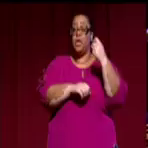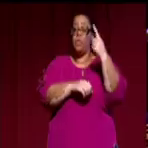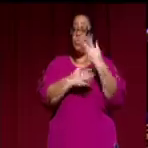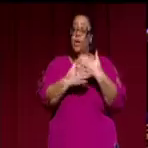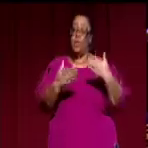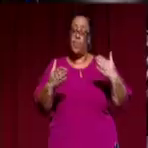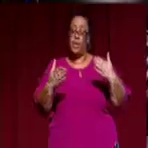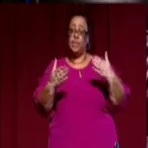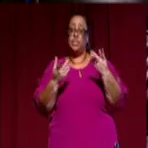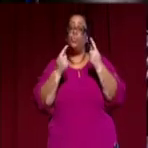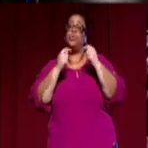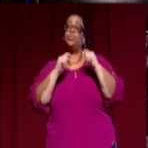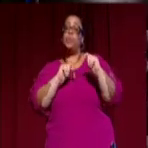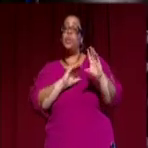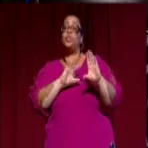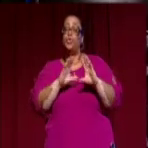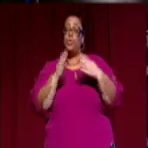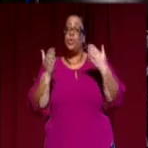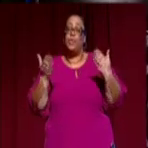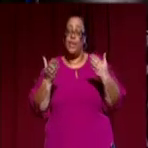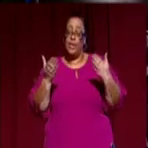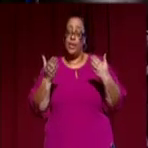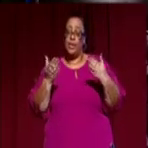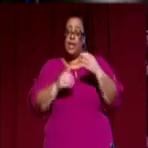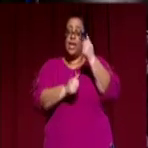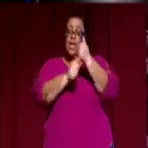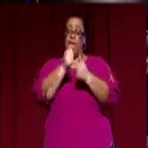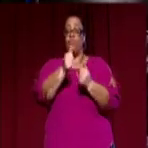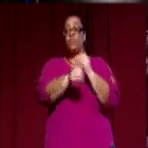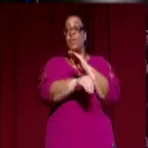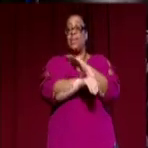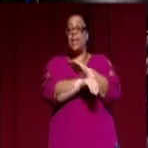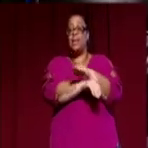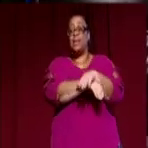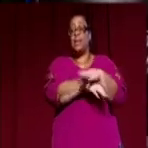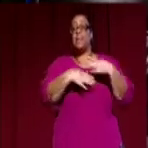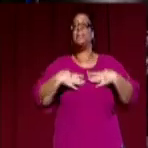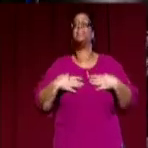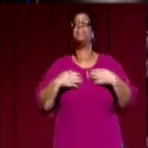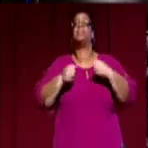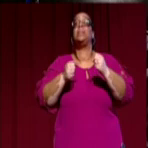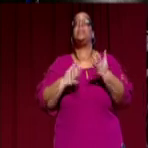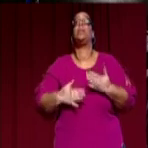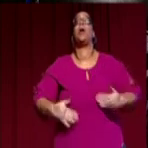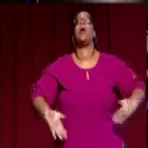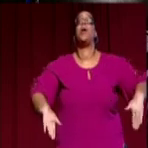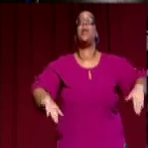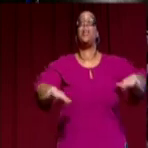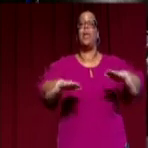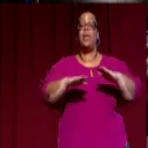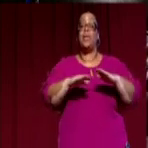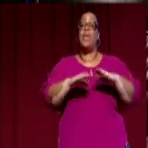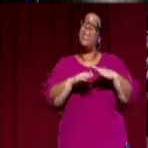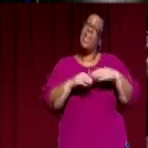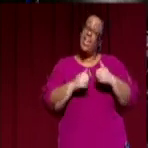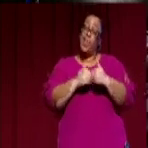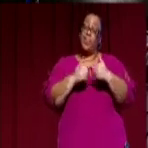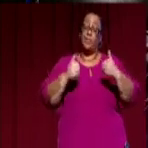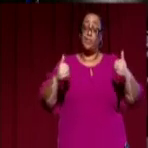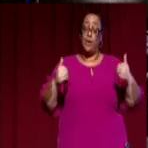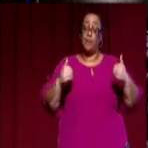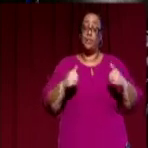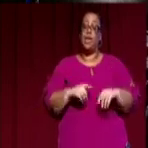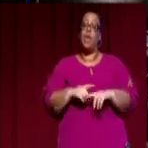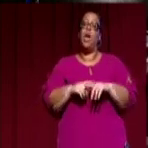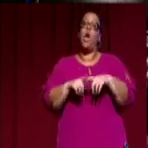that we're trying to do here every night is to heal our land and to heal some divides. A big